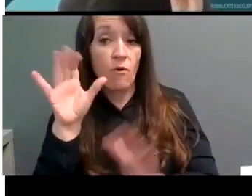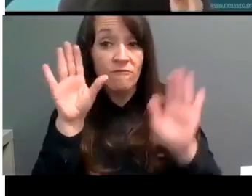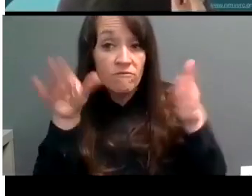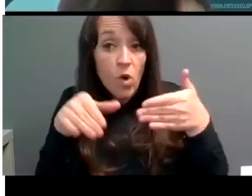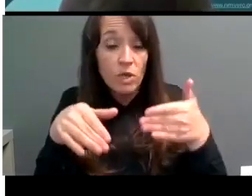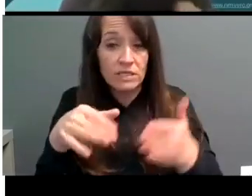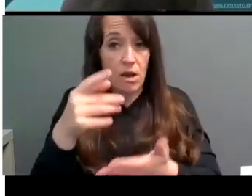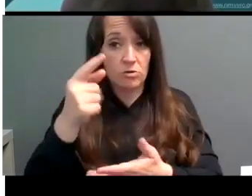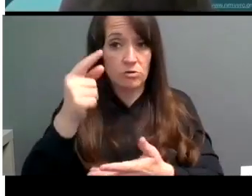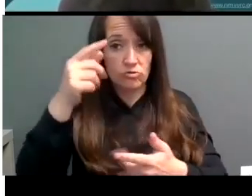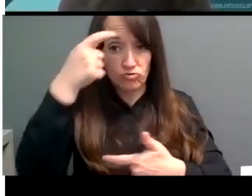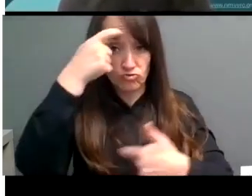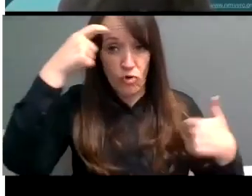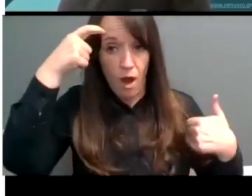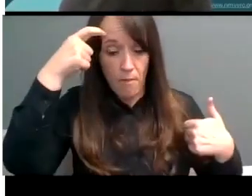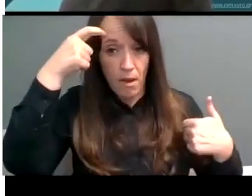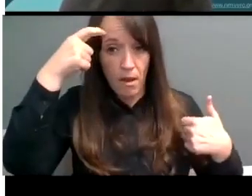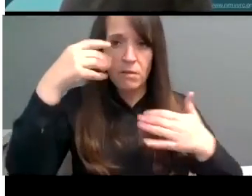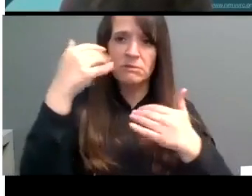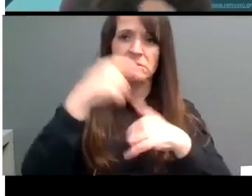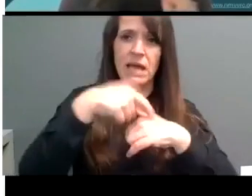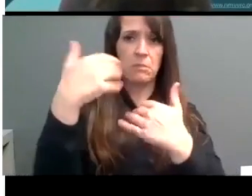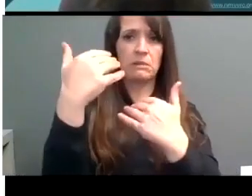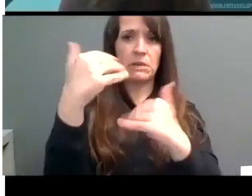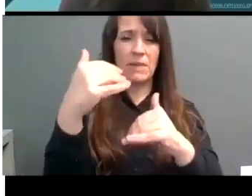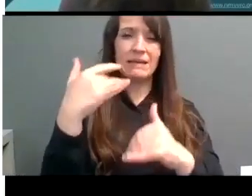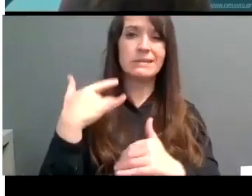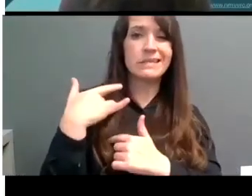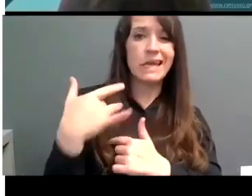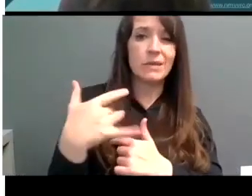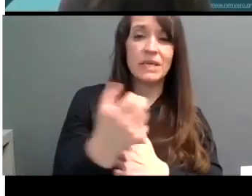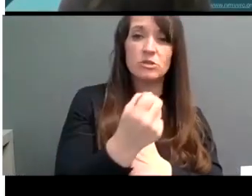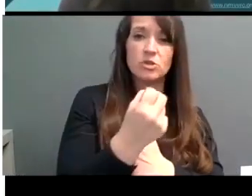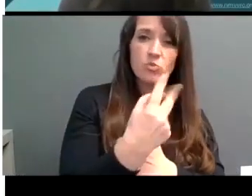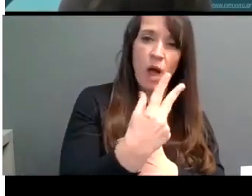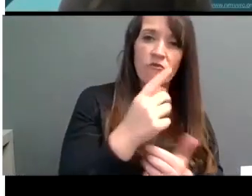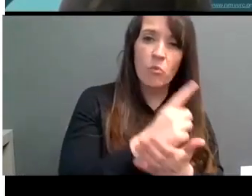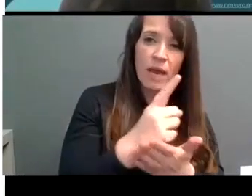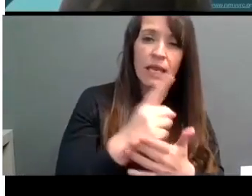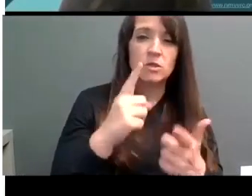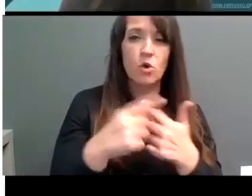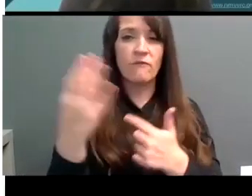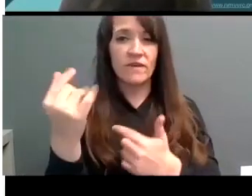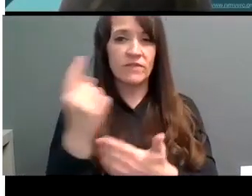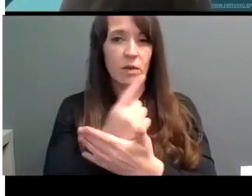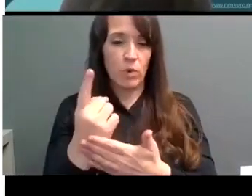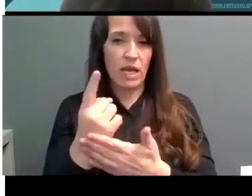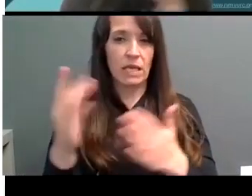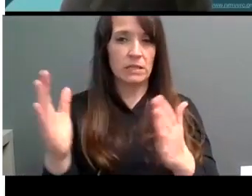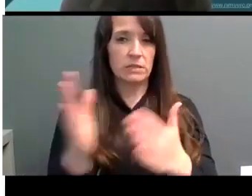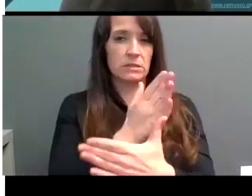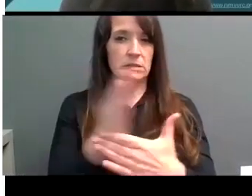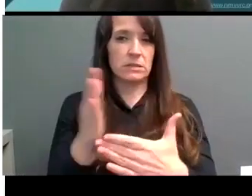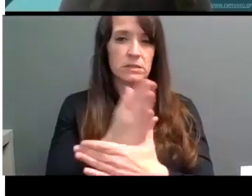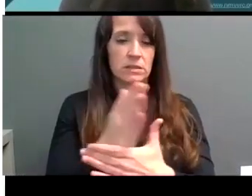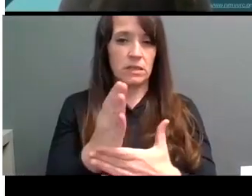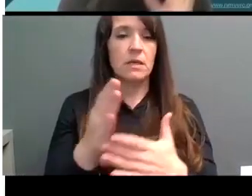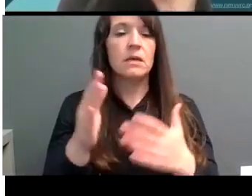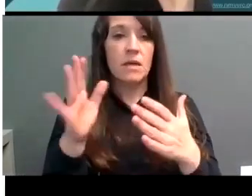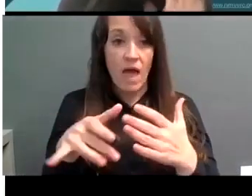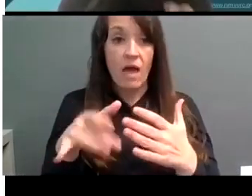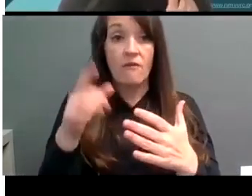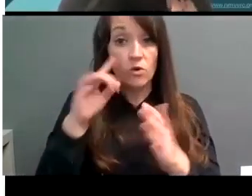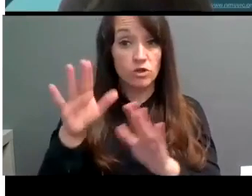time-limited, and they're 12 to 15 weekly sessions. So the children and adolescent treatments involve child, adolescent, and the